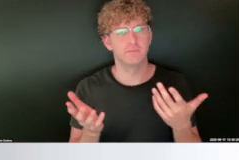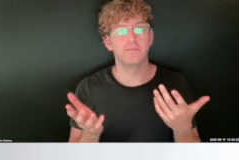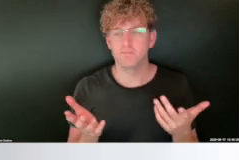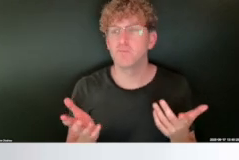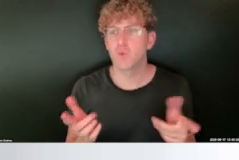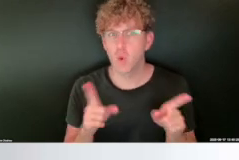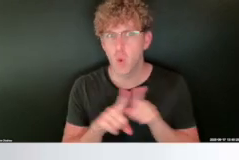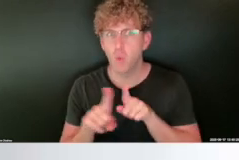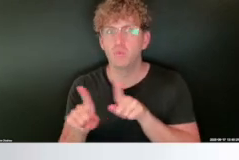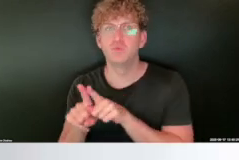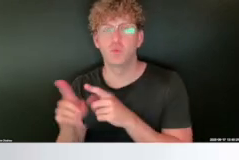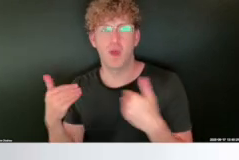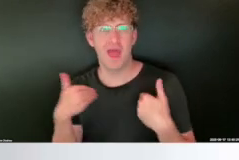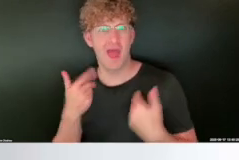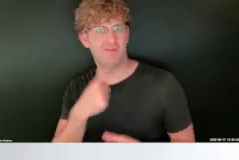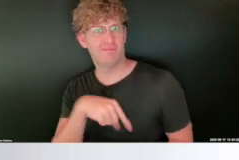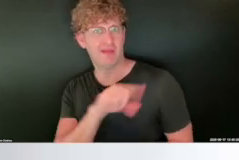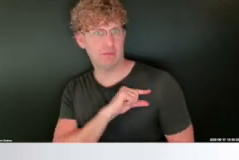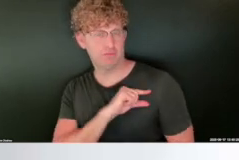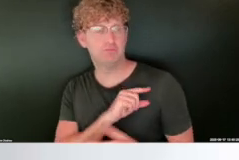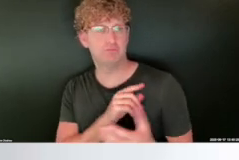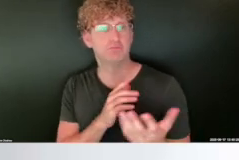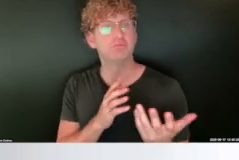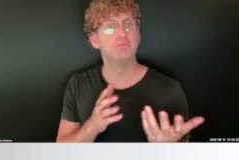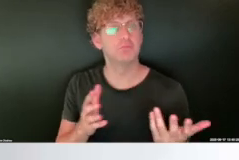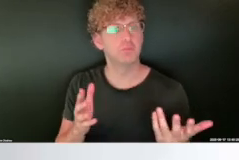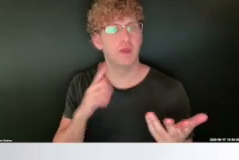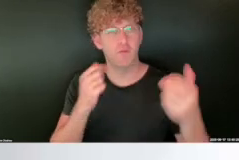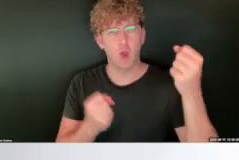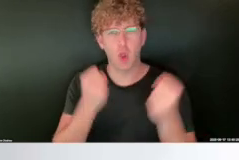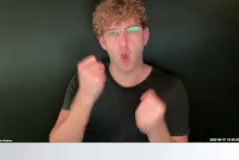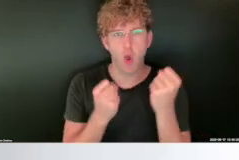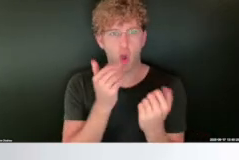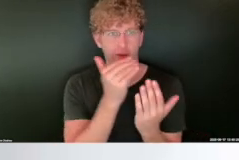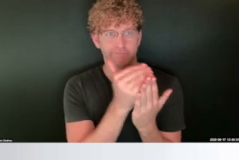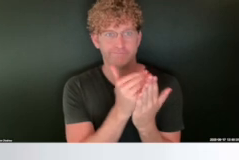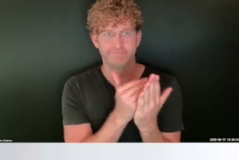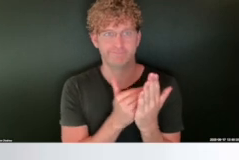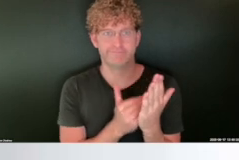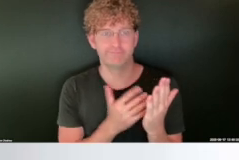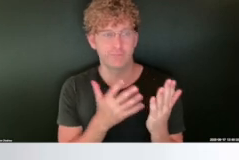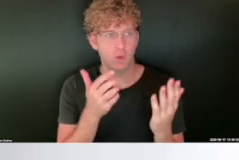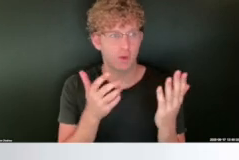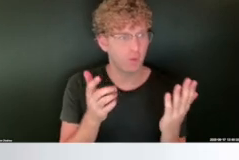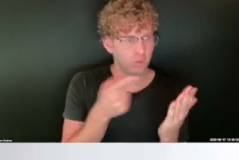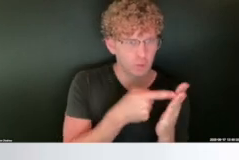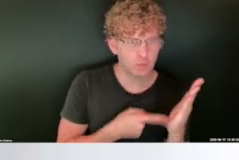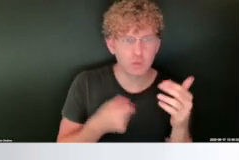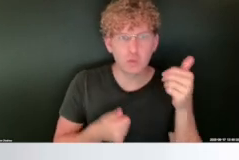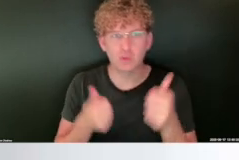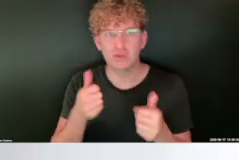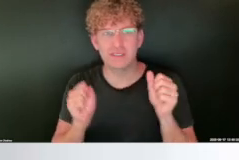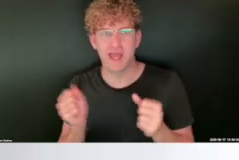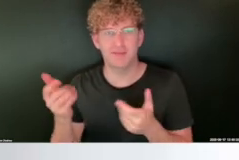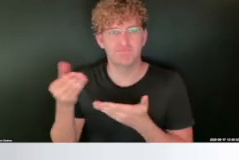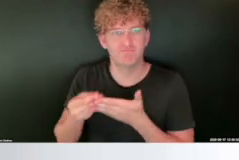eligibility the vehicle lists of what you can get funding for. So I can point you to those to see if there's any of